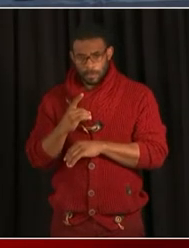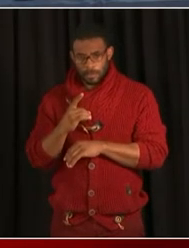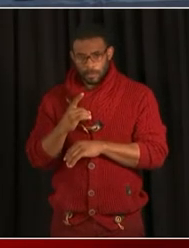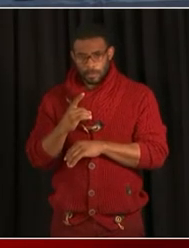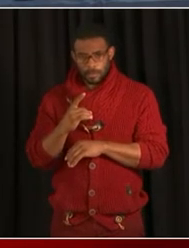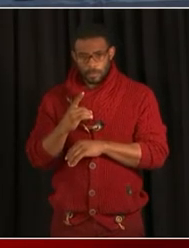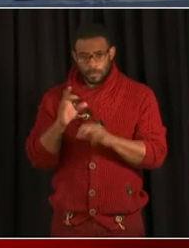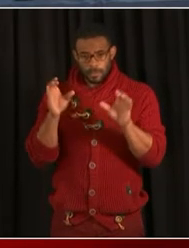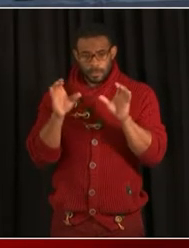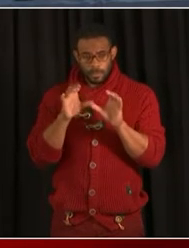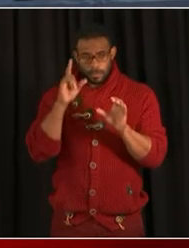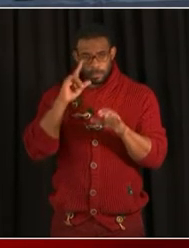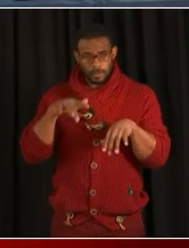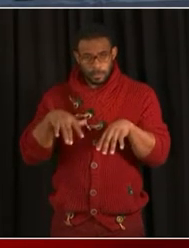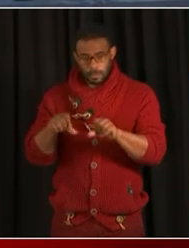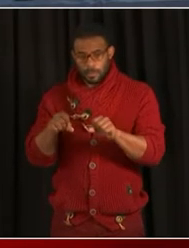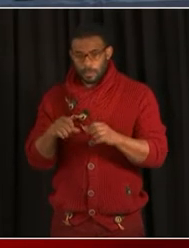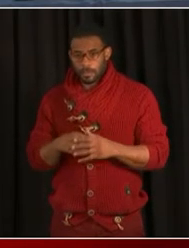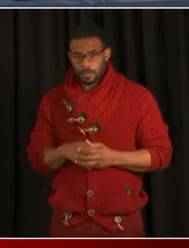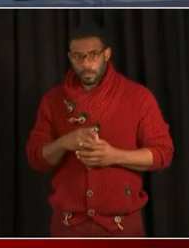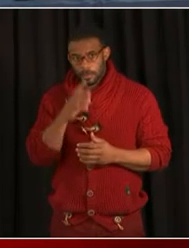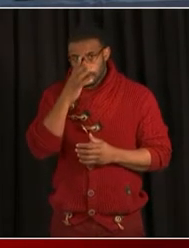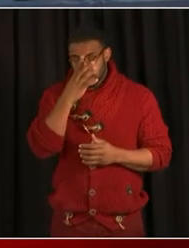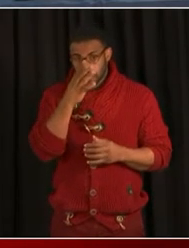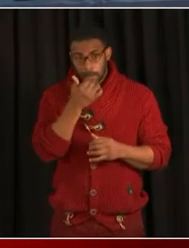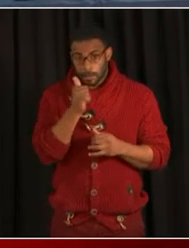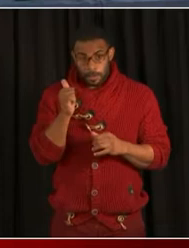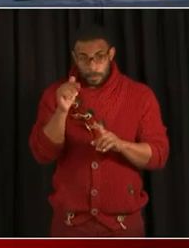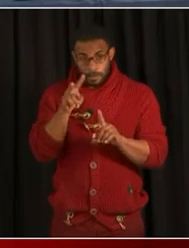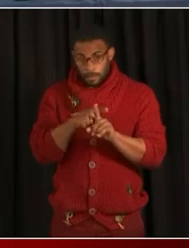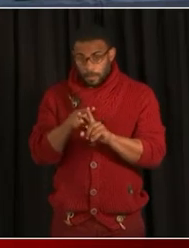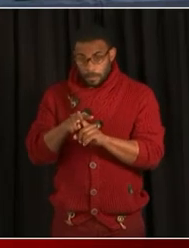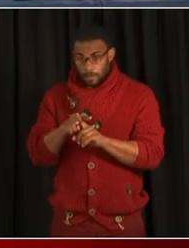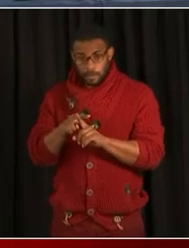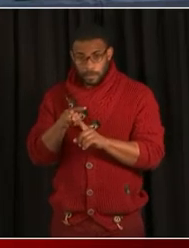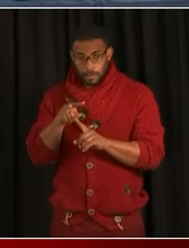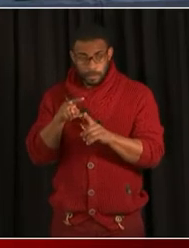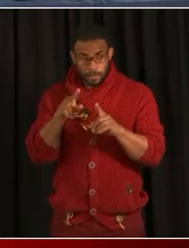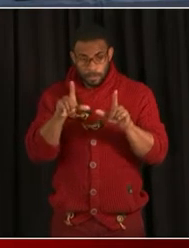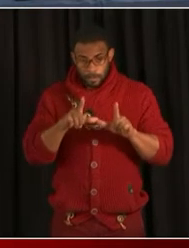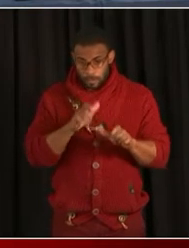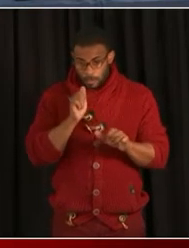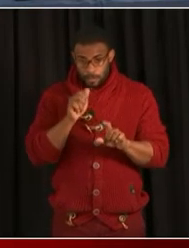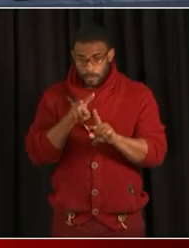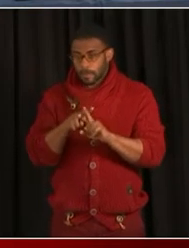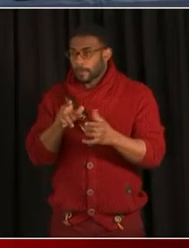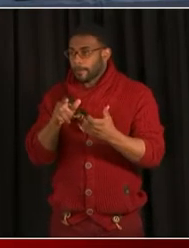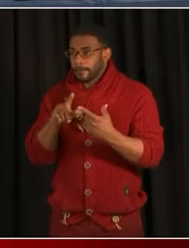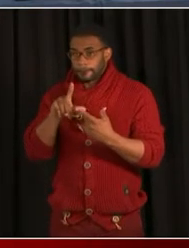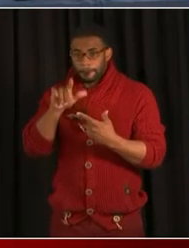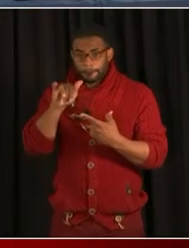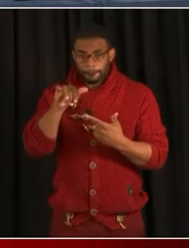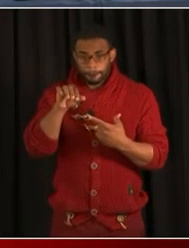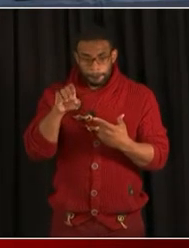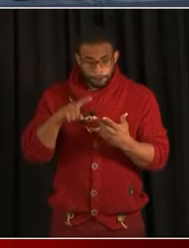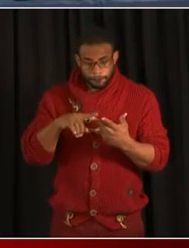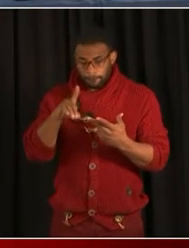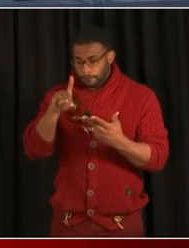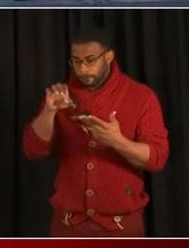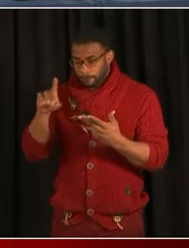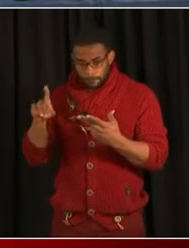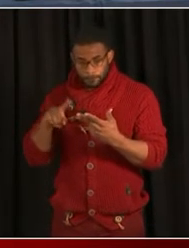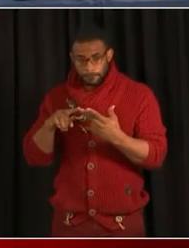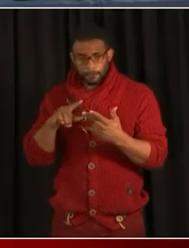so, certificate of occupancy, any applicable ABRA licenses that apply, lease, deed, or